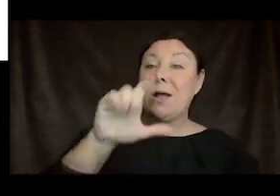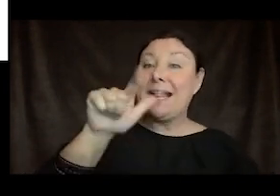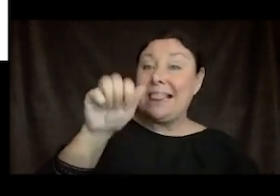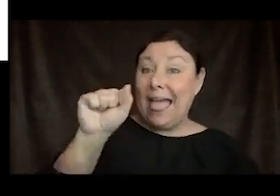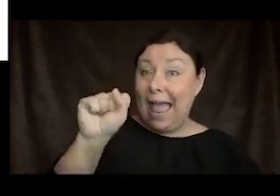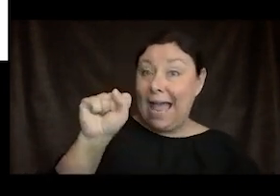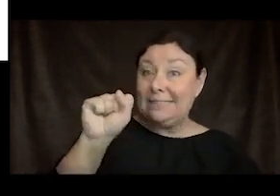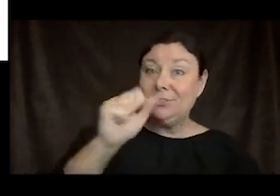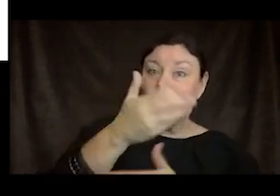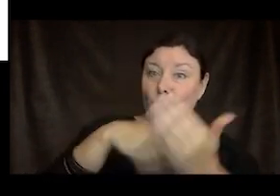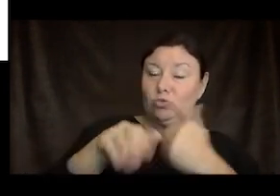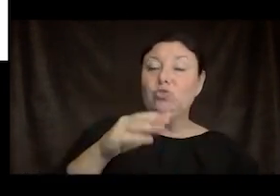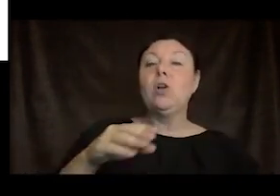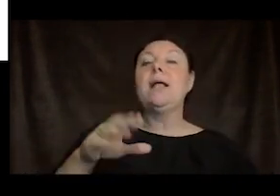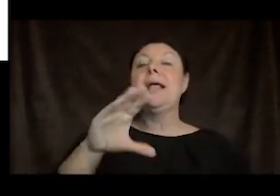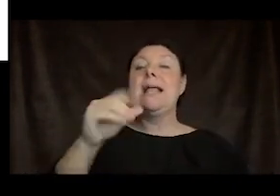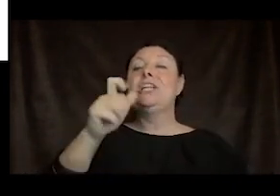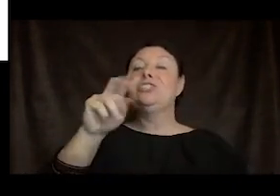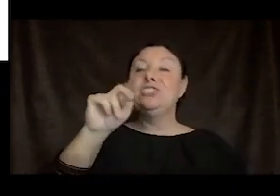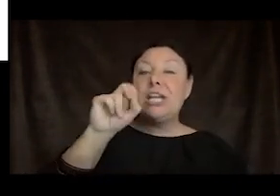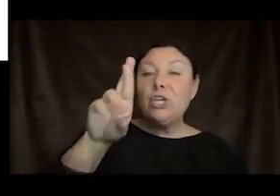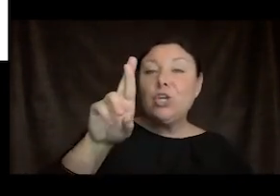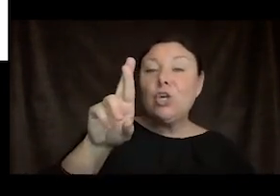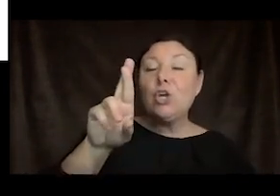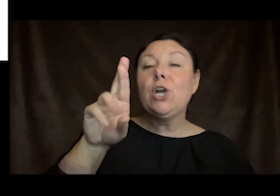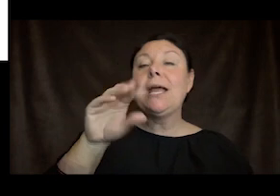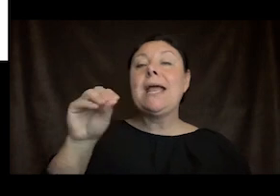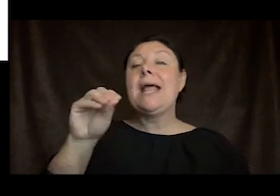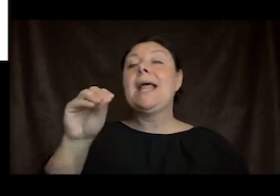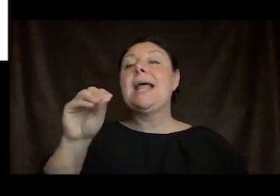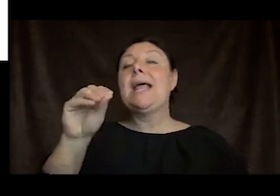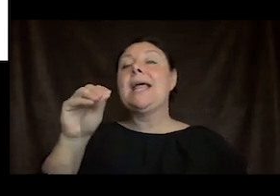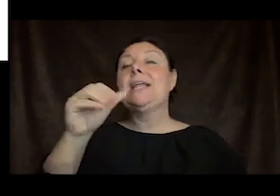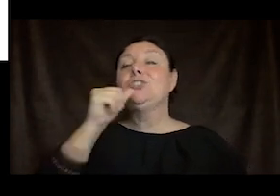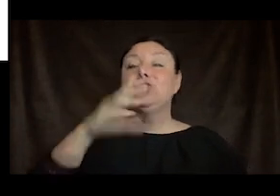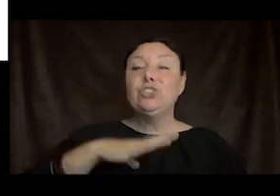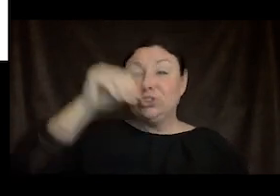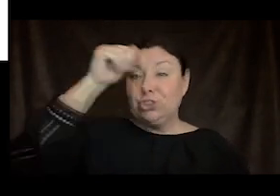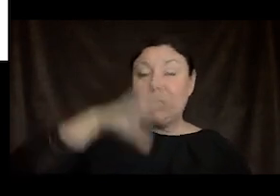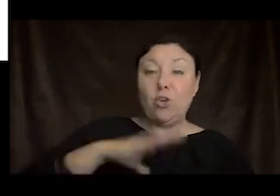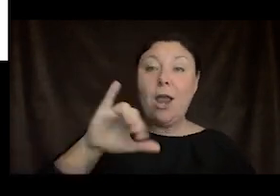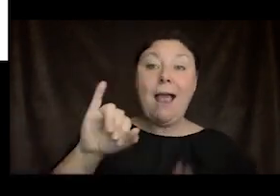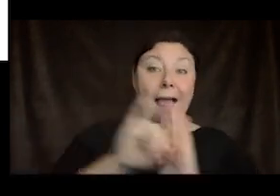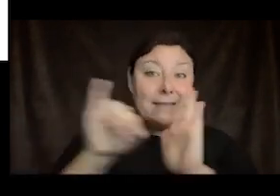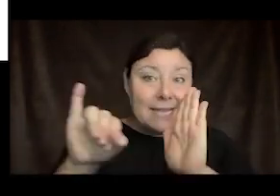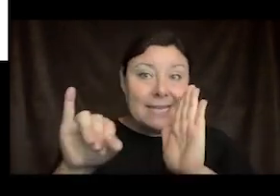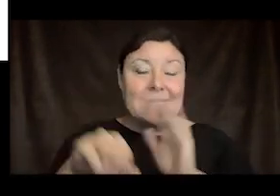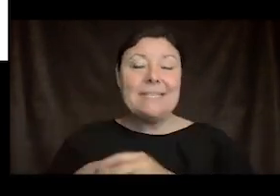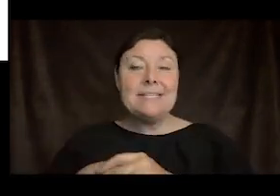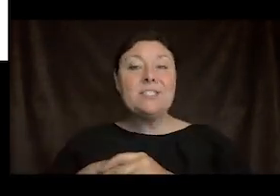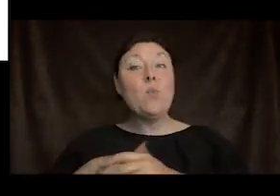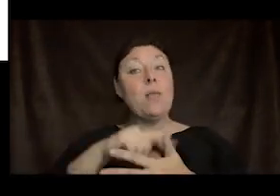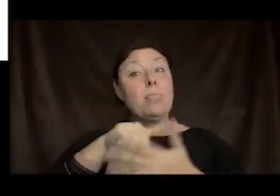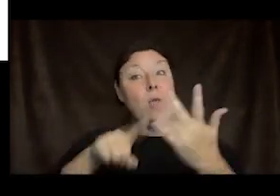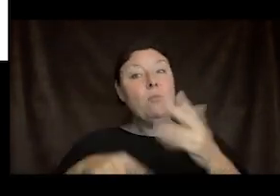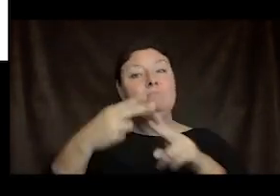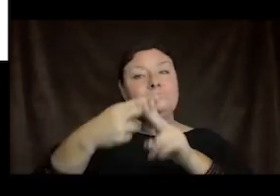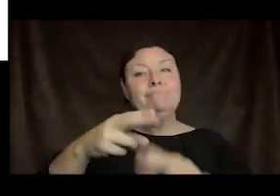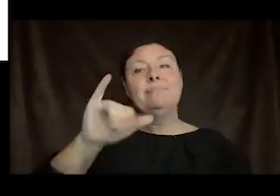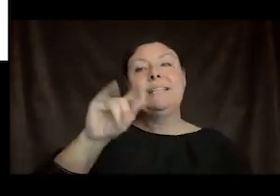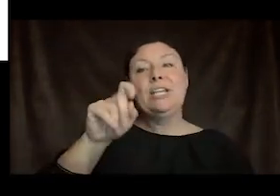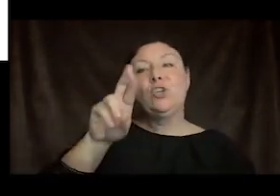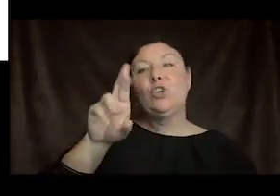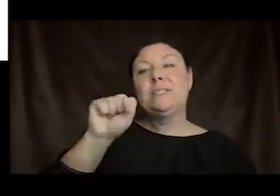and disadvantage based on gender and gender identity. Again, getting at all of those intersections will help